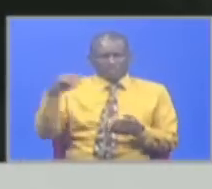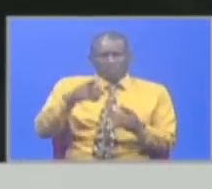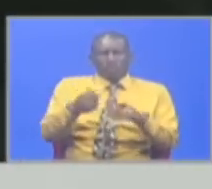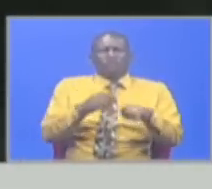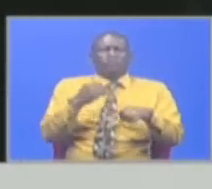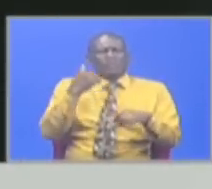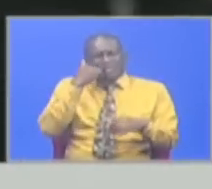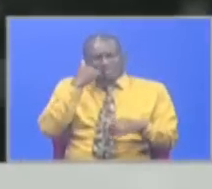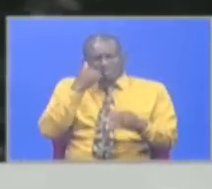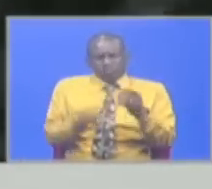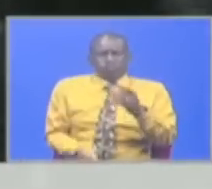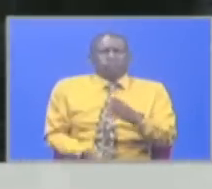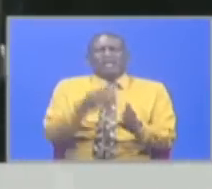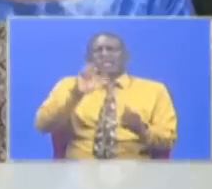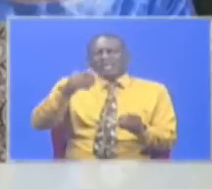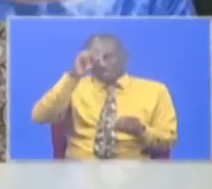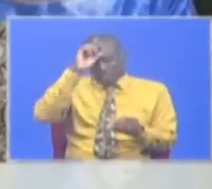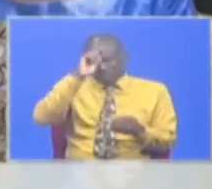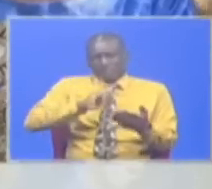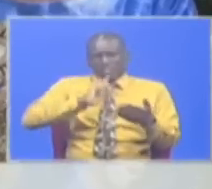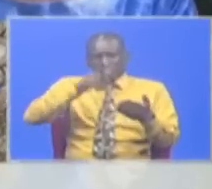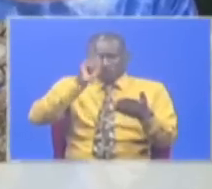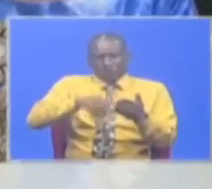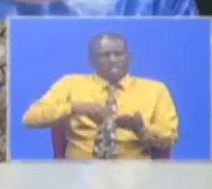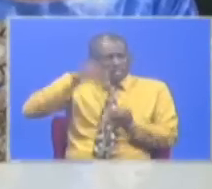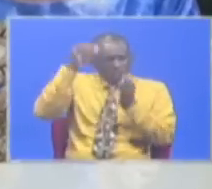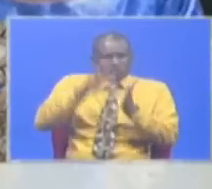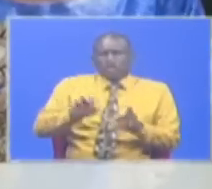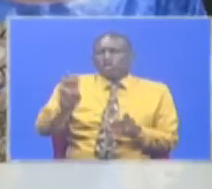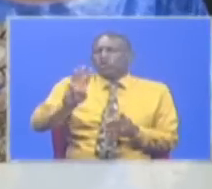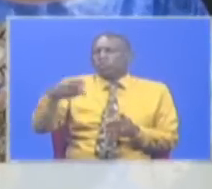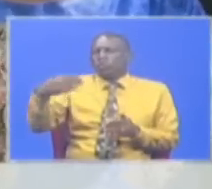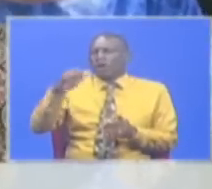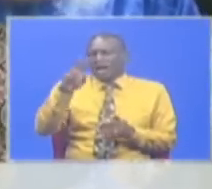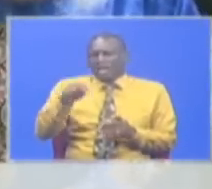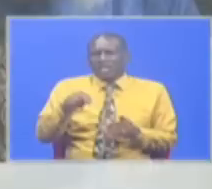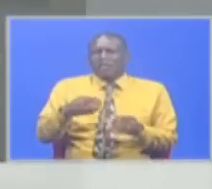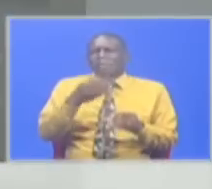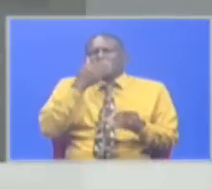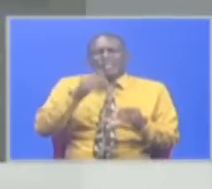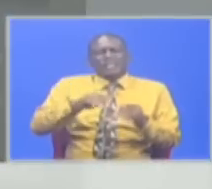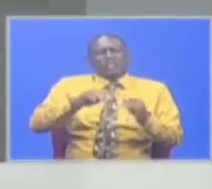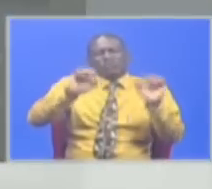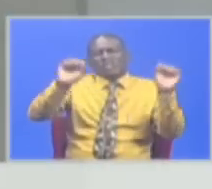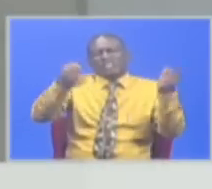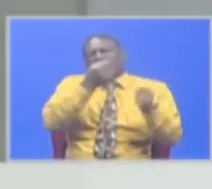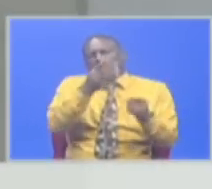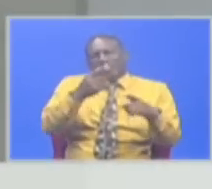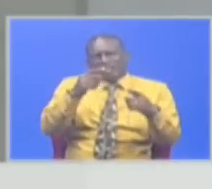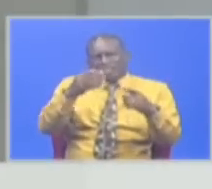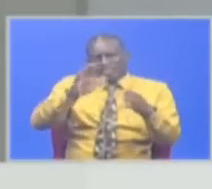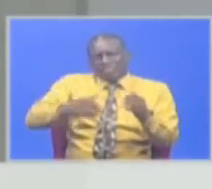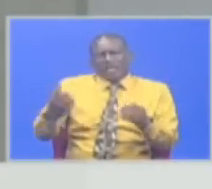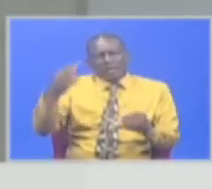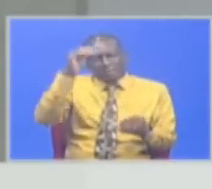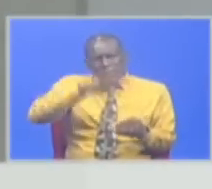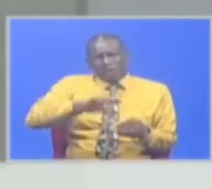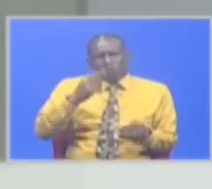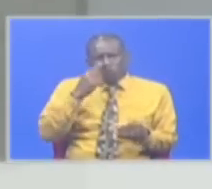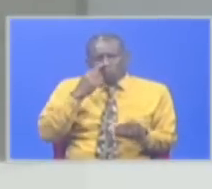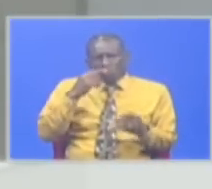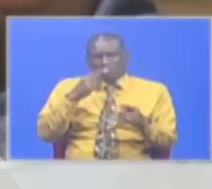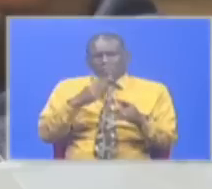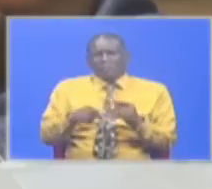Kenyan government has maintained that the students in Wuhan were safer there than back home. But the kin of the affected say the opposite is